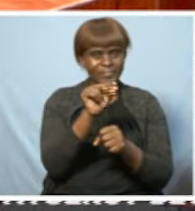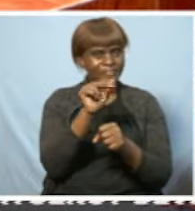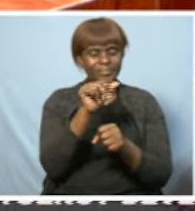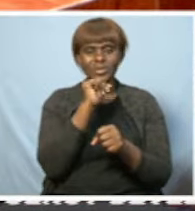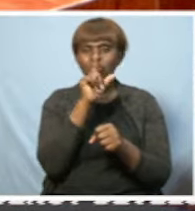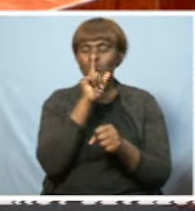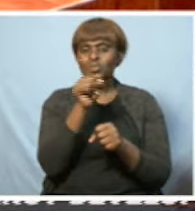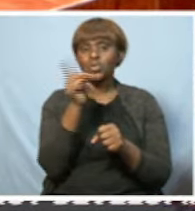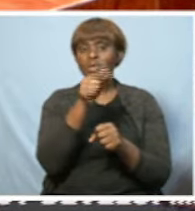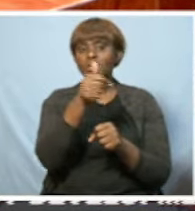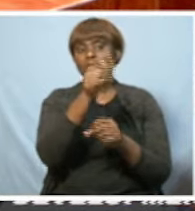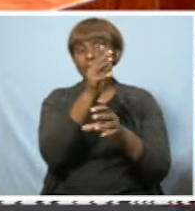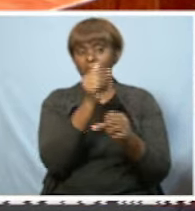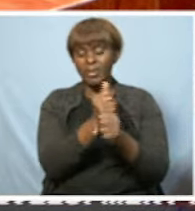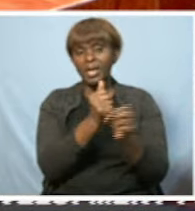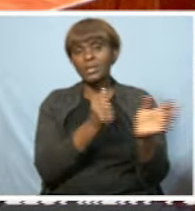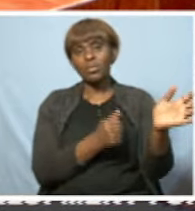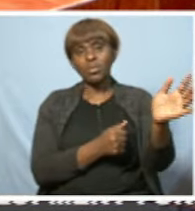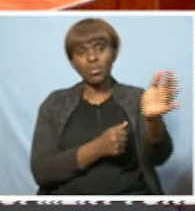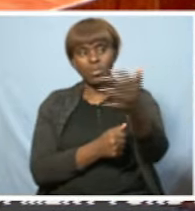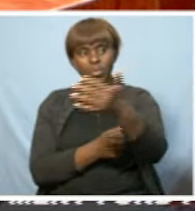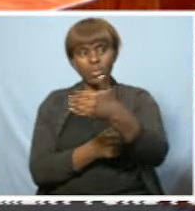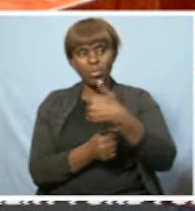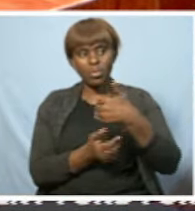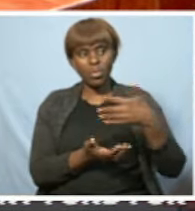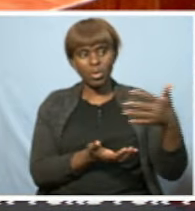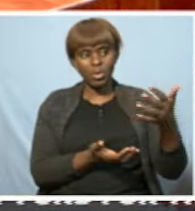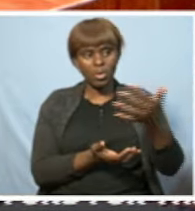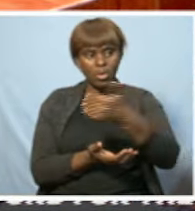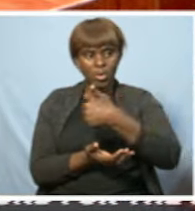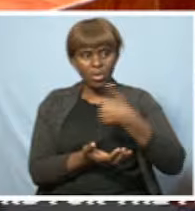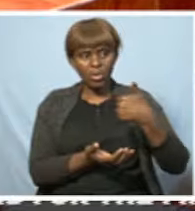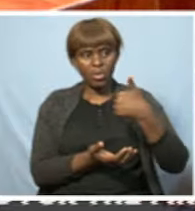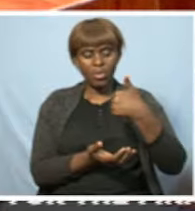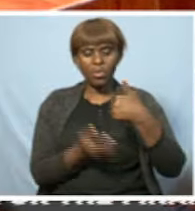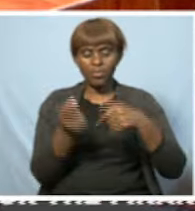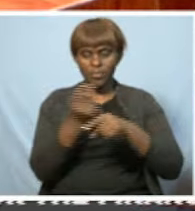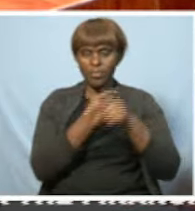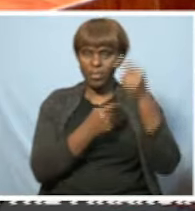When the funds were mopped by the government, because